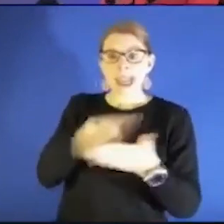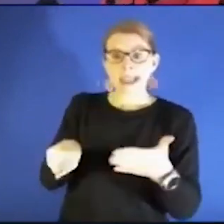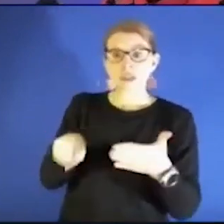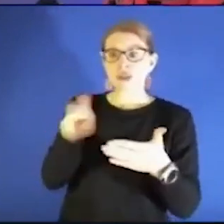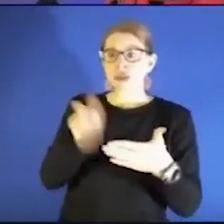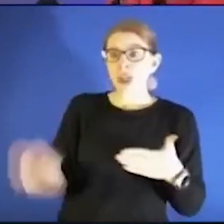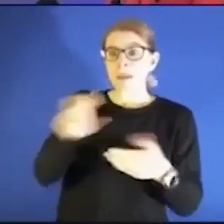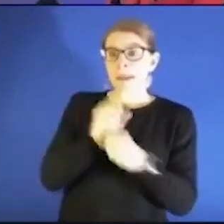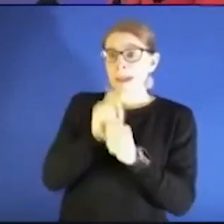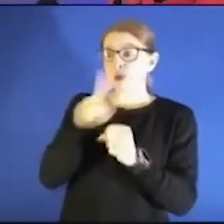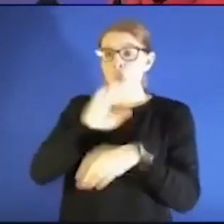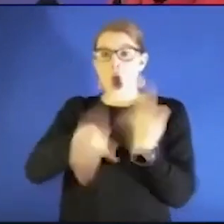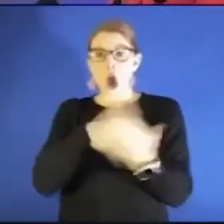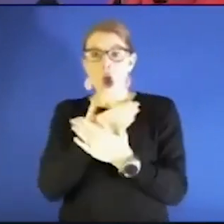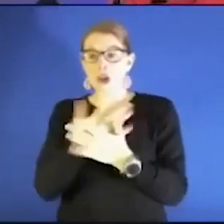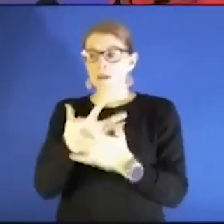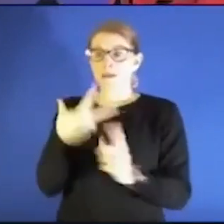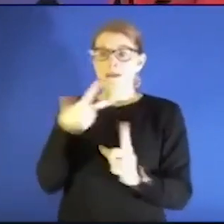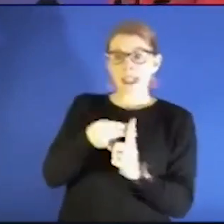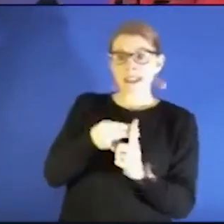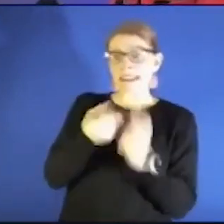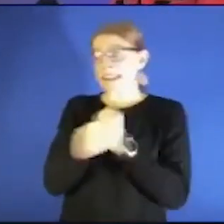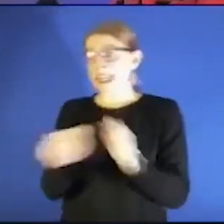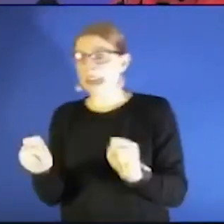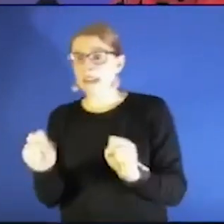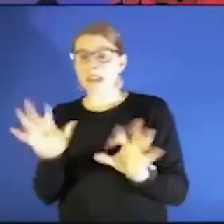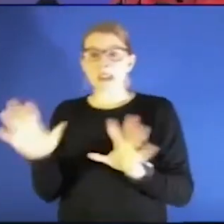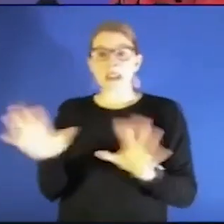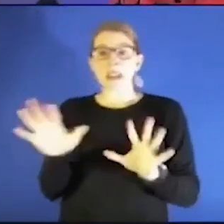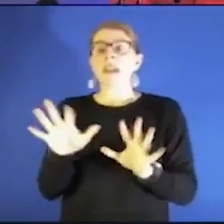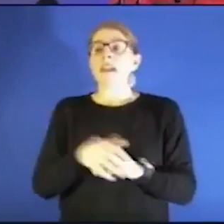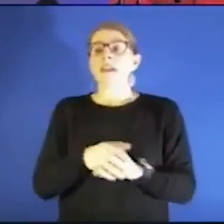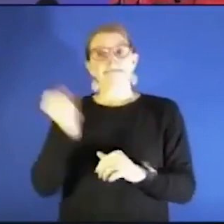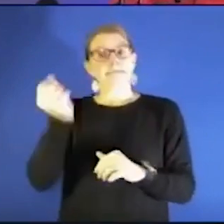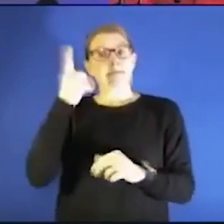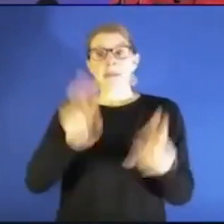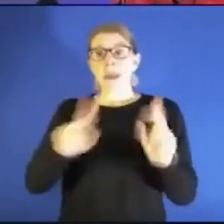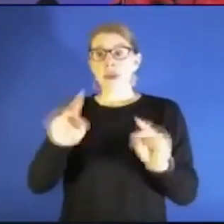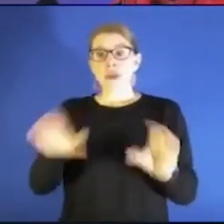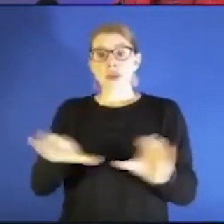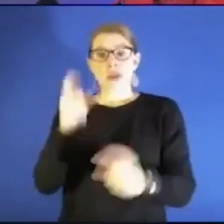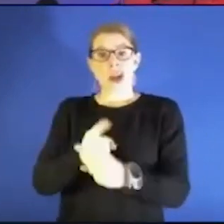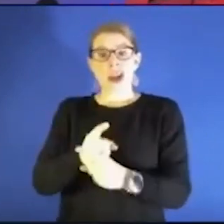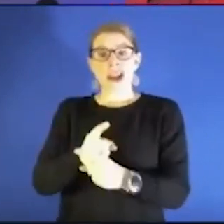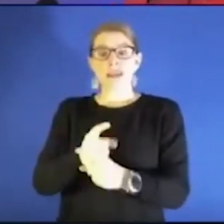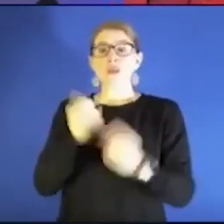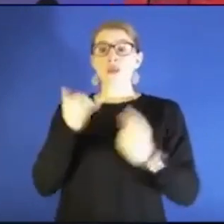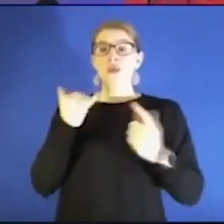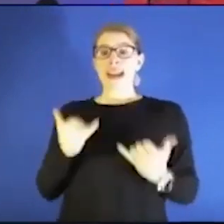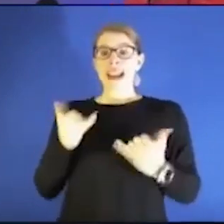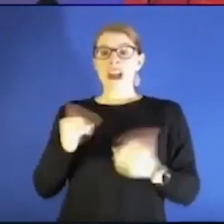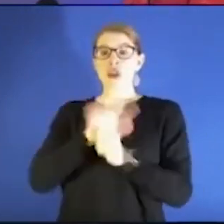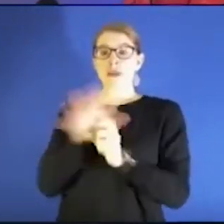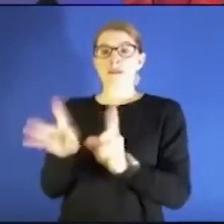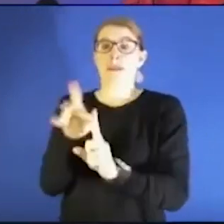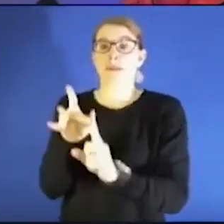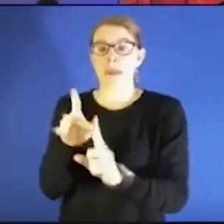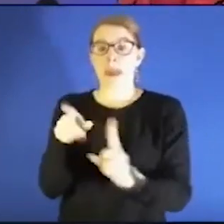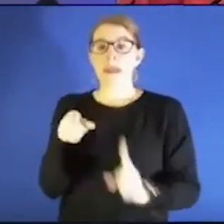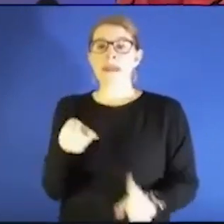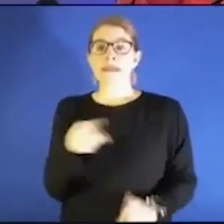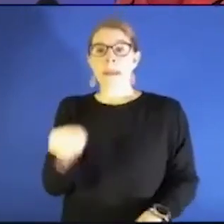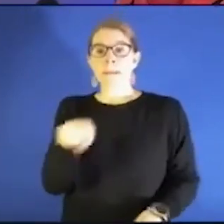vaccinated and safe. So it just goes to show even people who are doing it right are being hit by this right now. So thanks for sharing that, and please keep you and your family